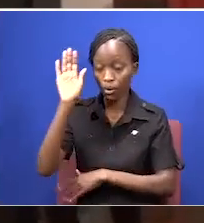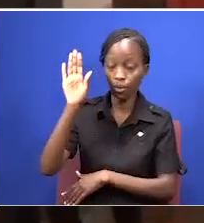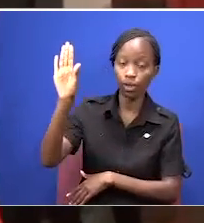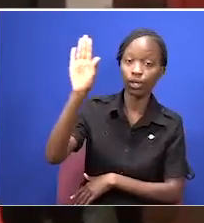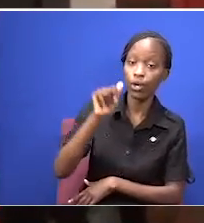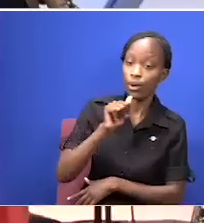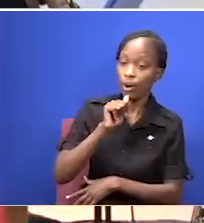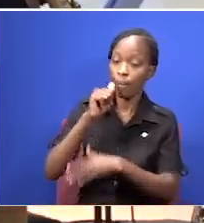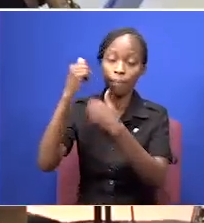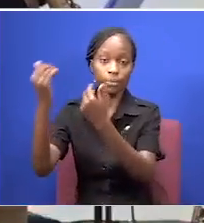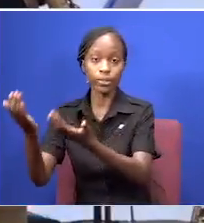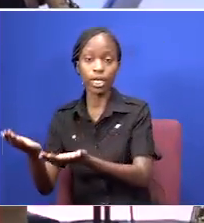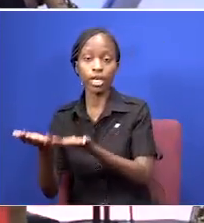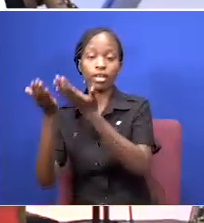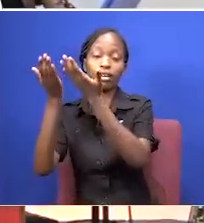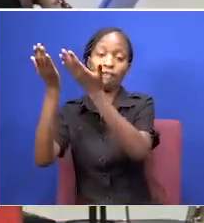is